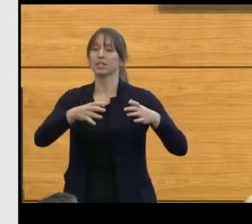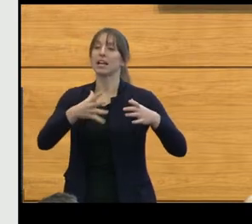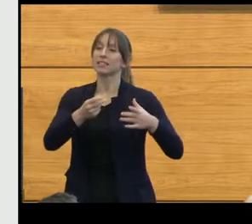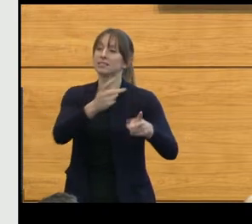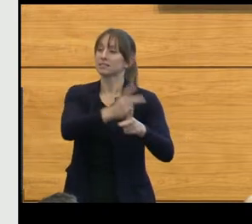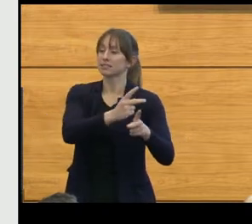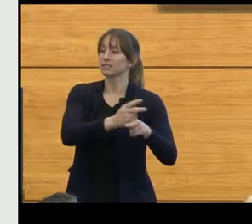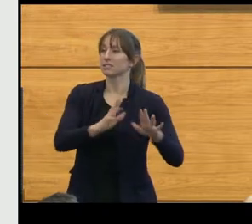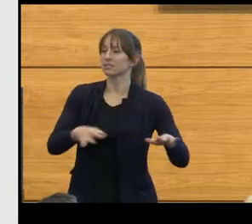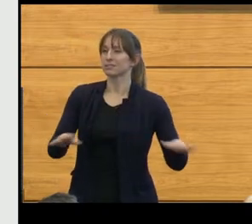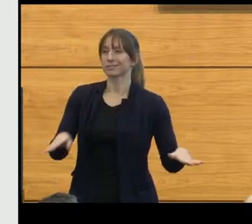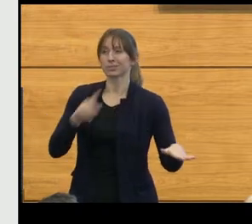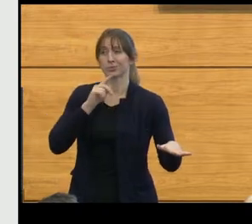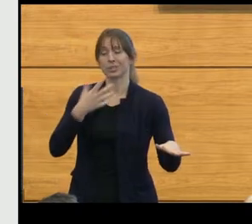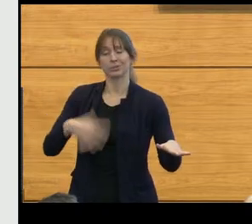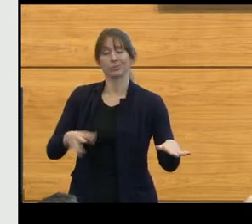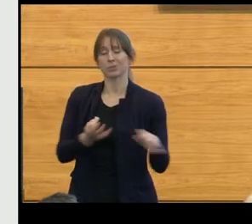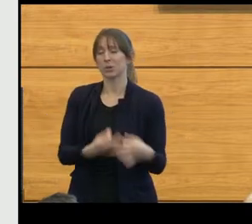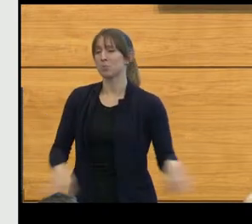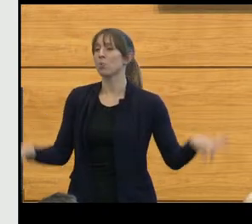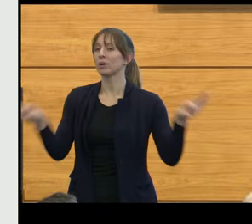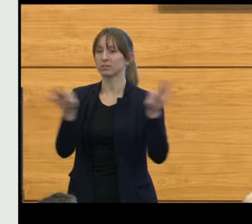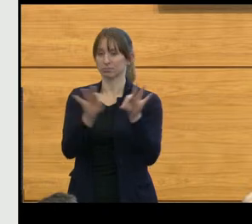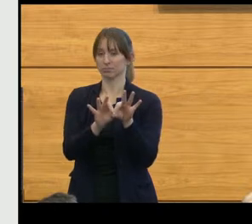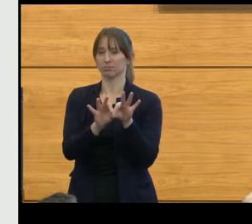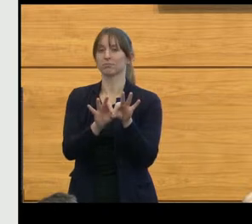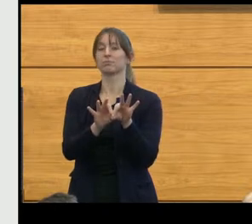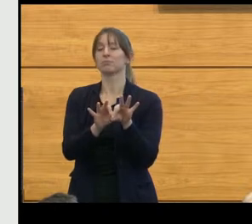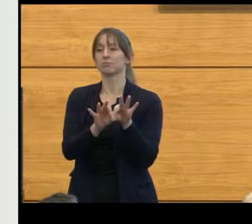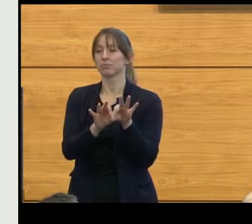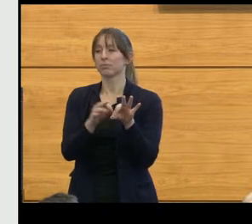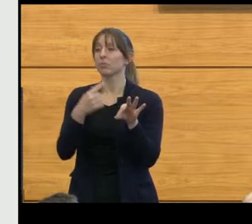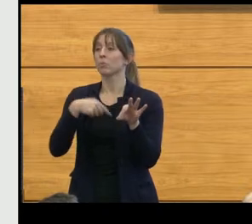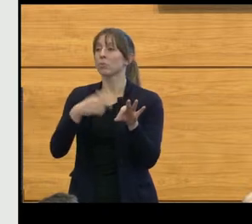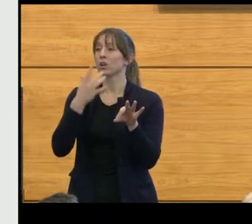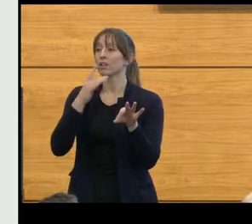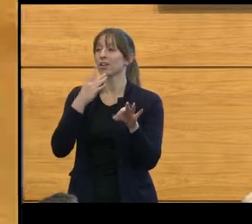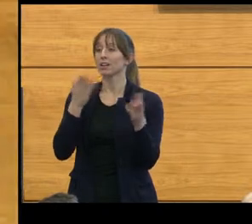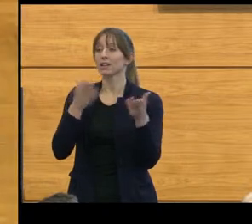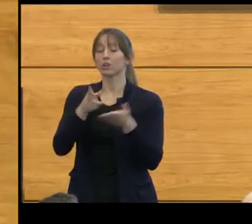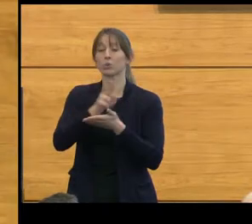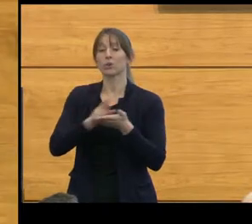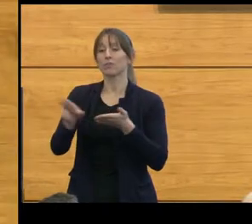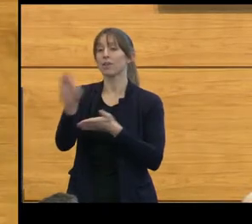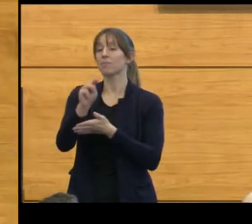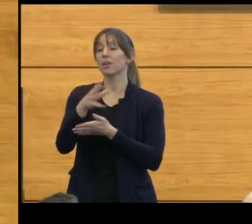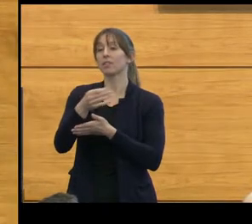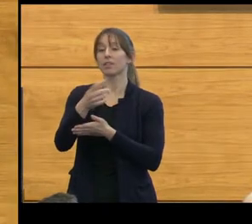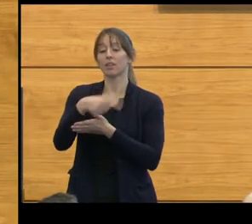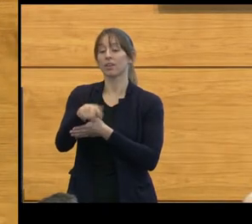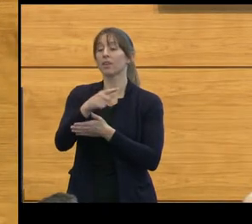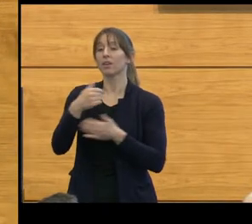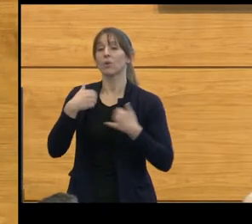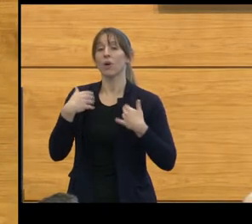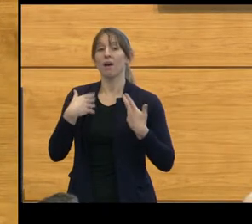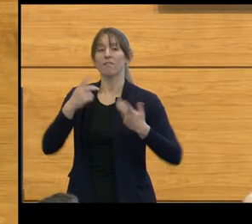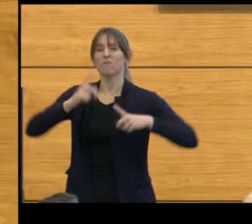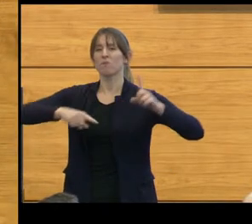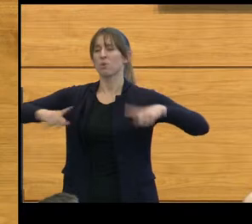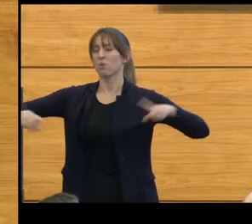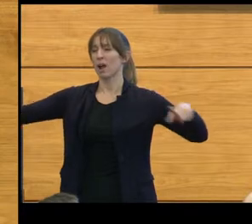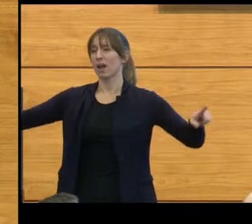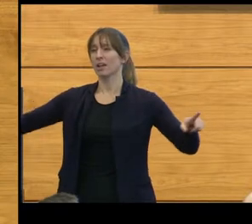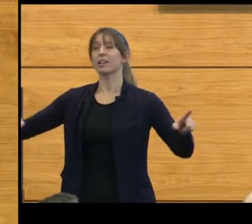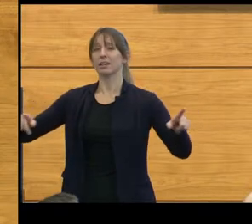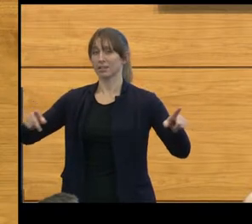children, it's really important that that team be assembled. We're very lucky here at Michigan in that we've got a variety of providers,